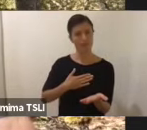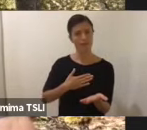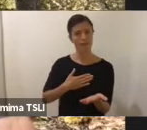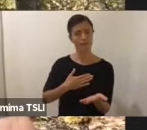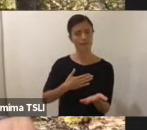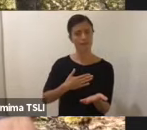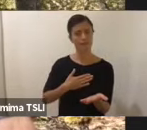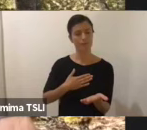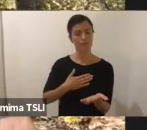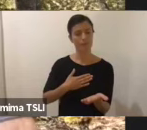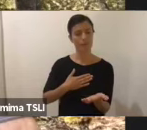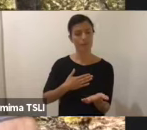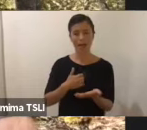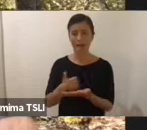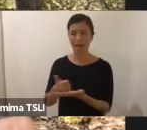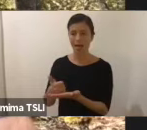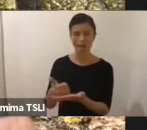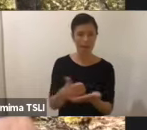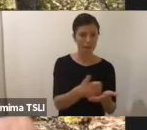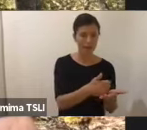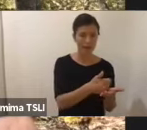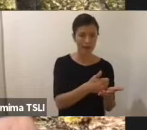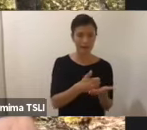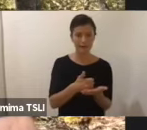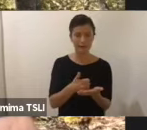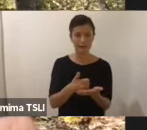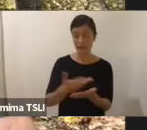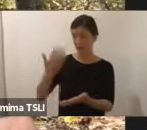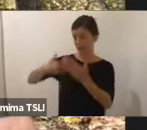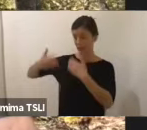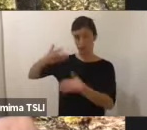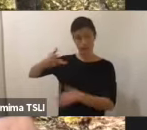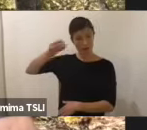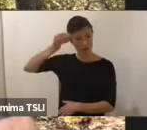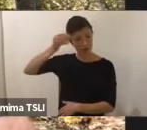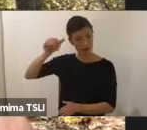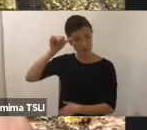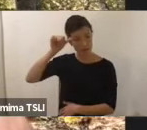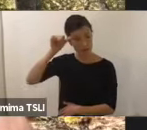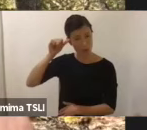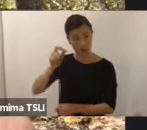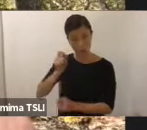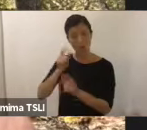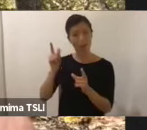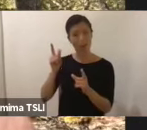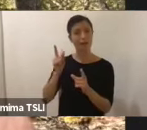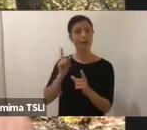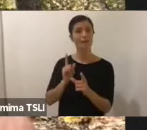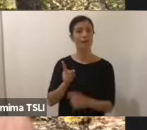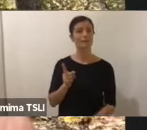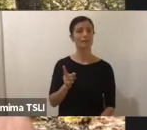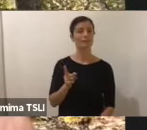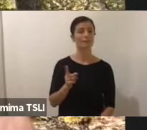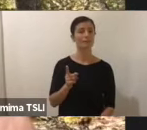helping each other know about history helping each other understand and be aware of it's like the elephant you know we're we're all